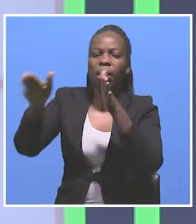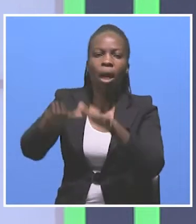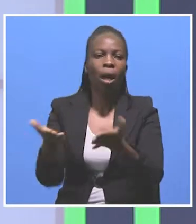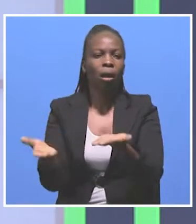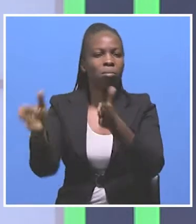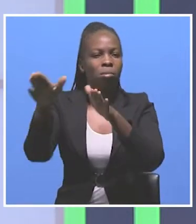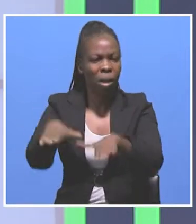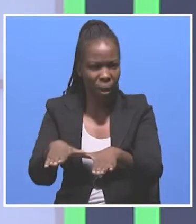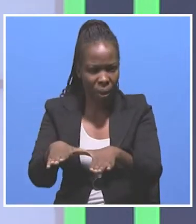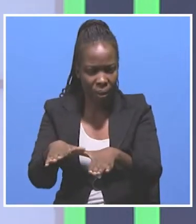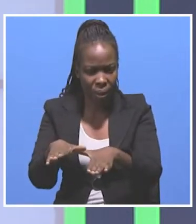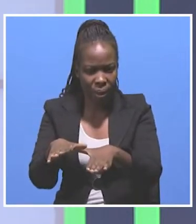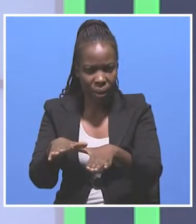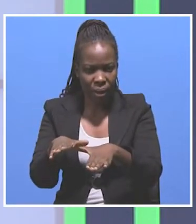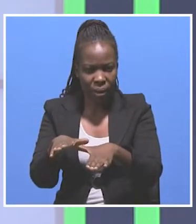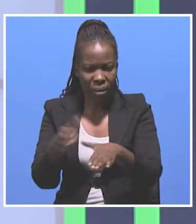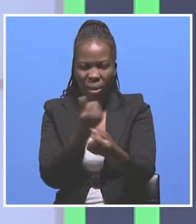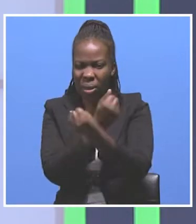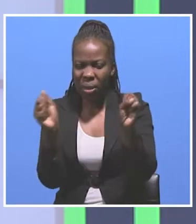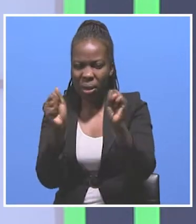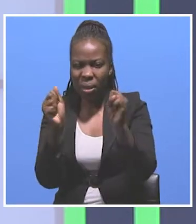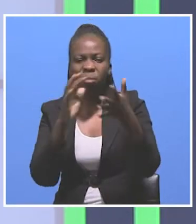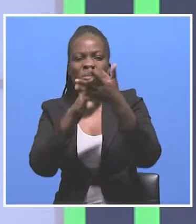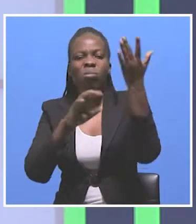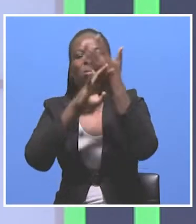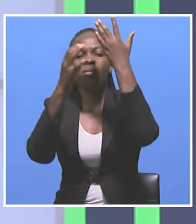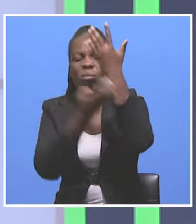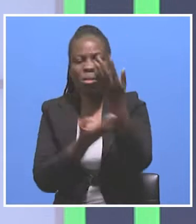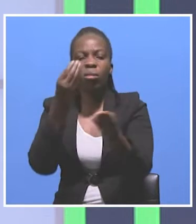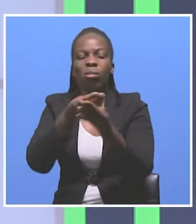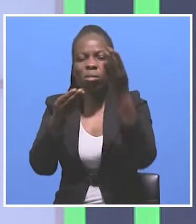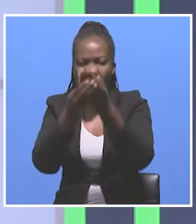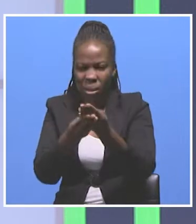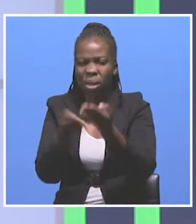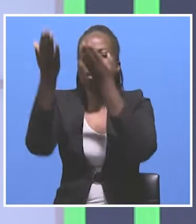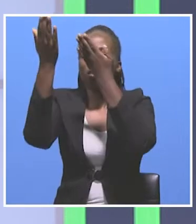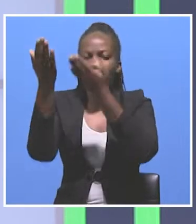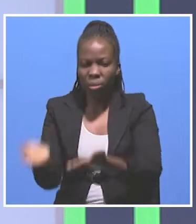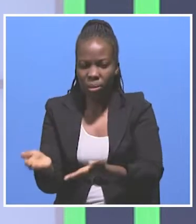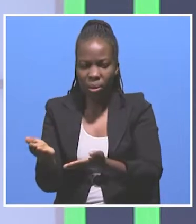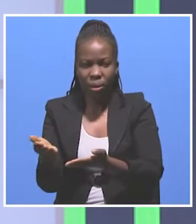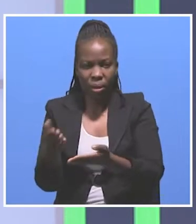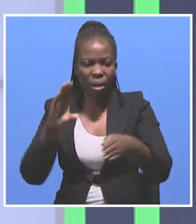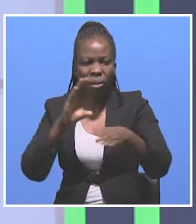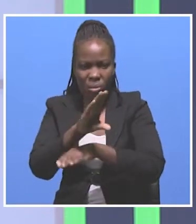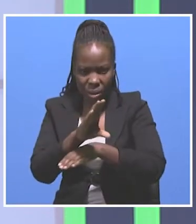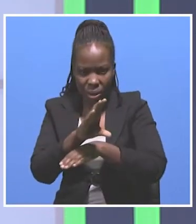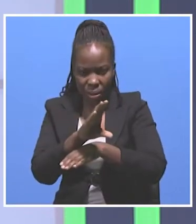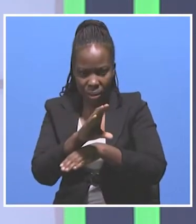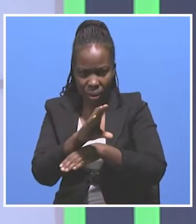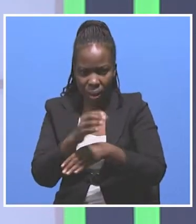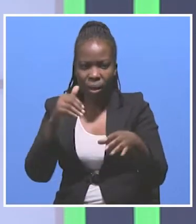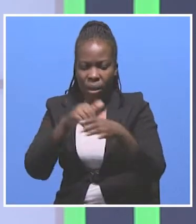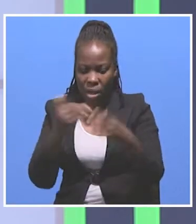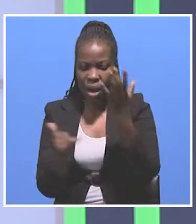these unsafe abortions or miscarriages contribute heavily to the causes of maternal mortality in